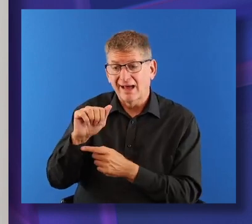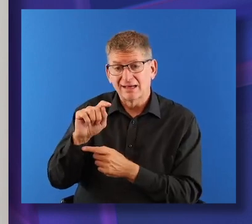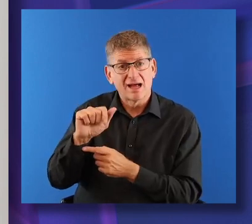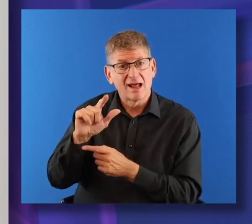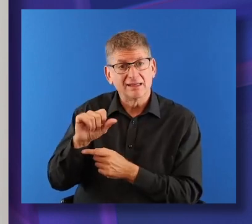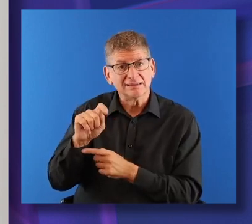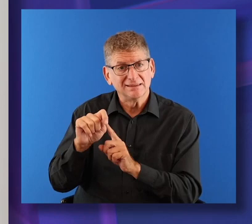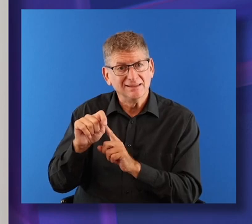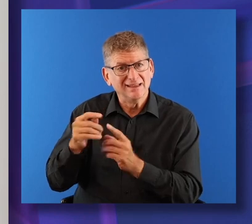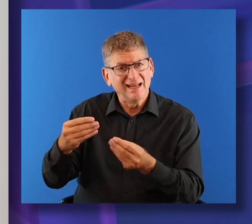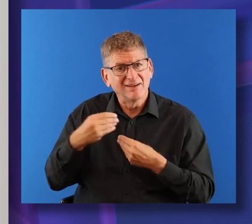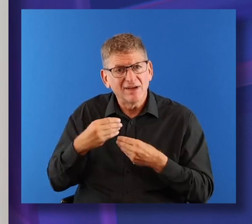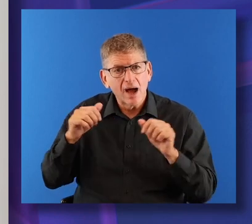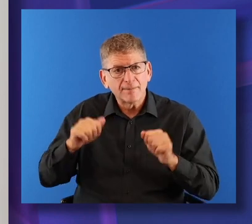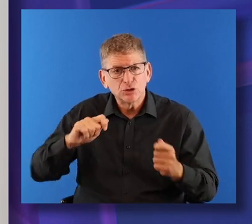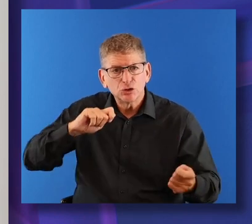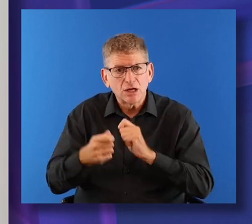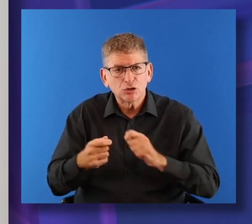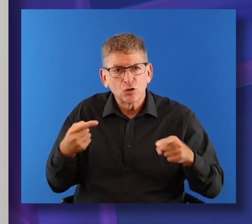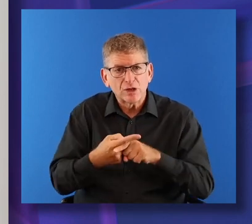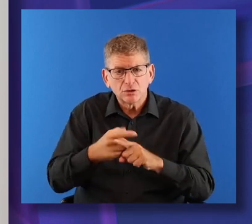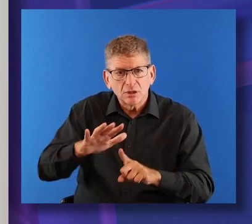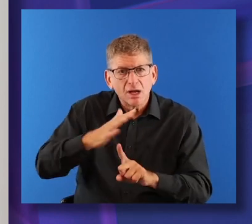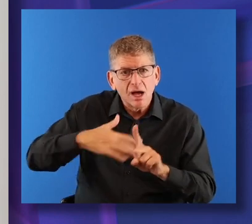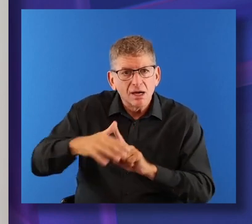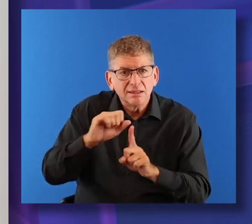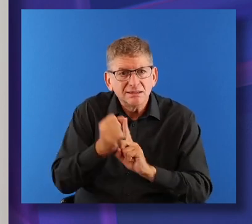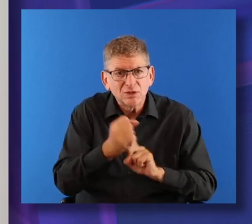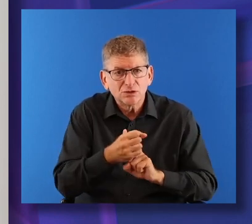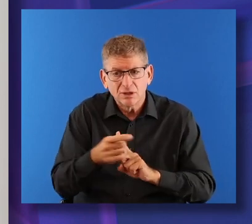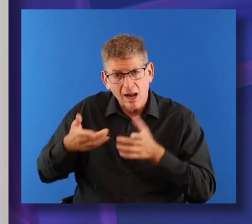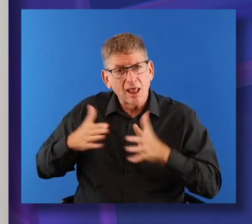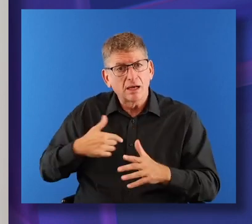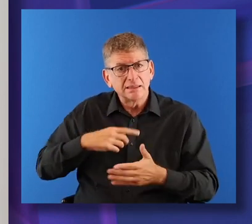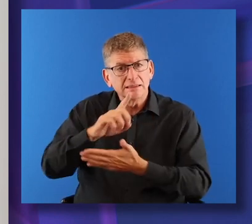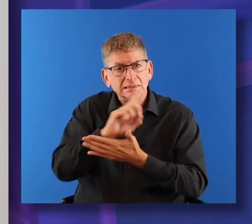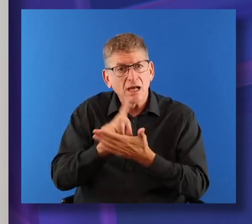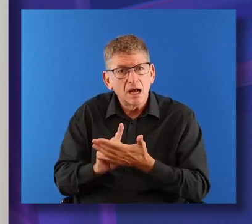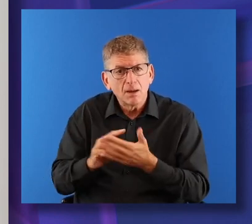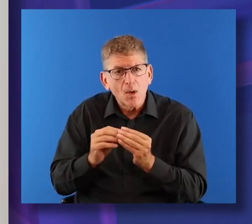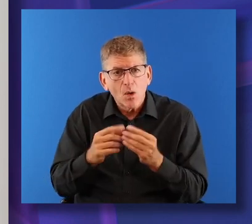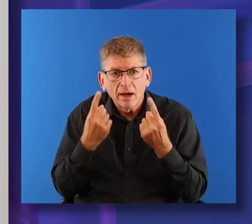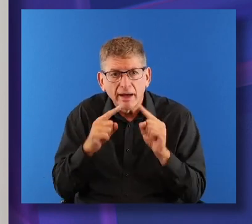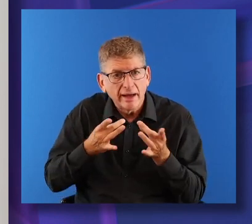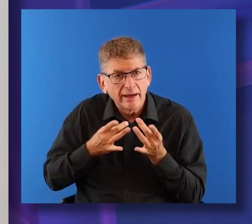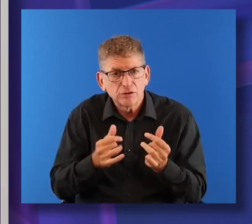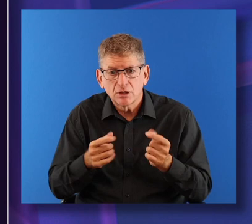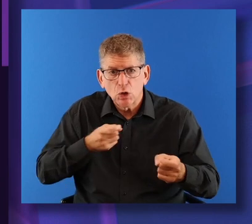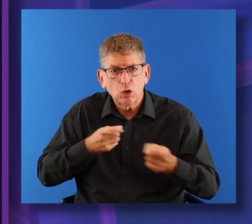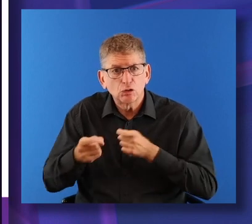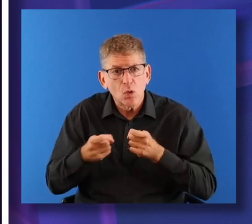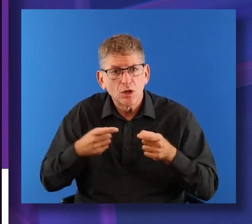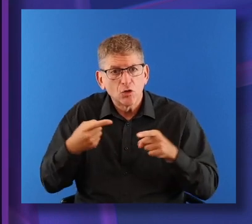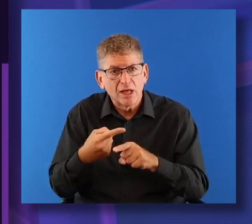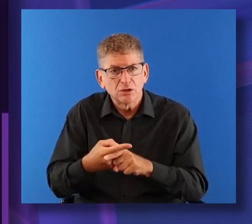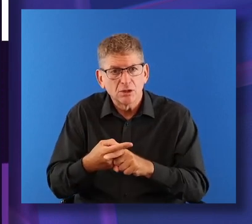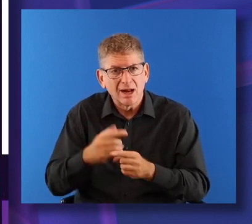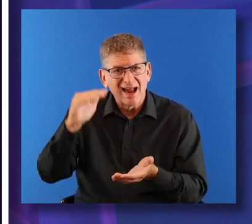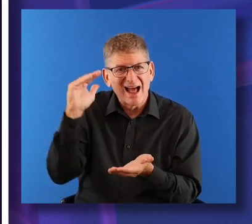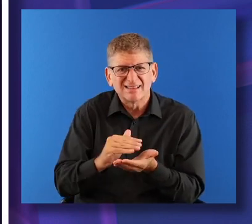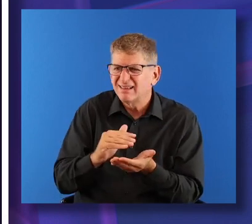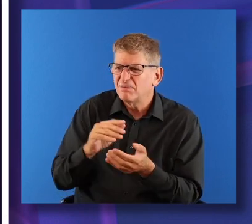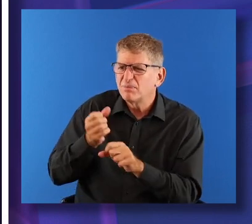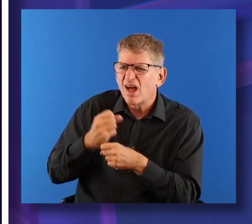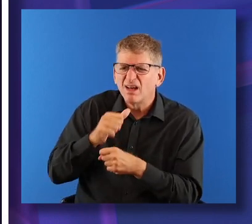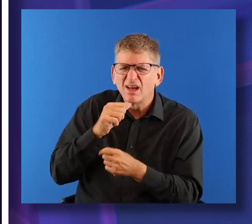conditions, allowing us to design more efficient and well-controlled reactions with fewer undesirable products. This is true in general, but also